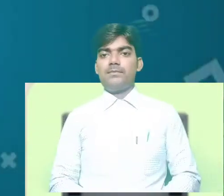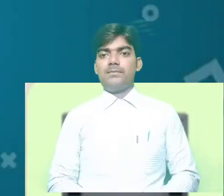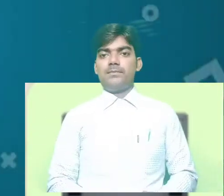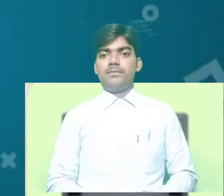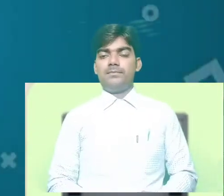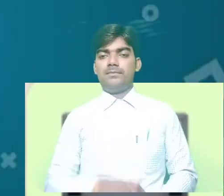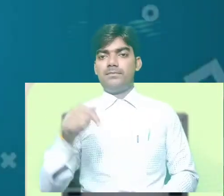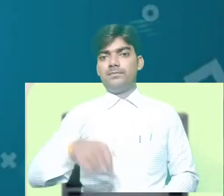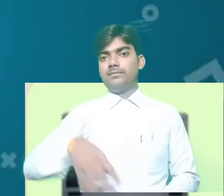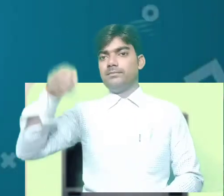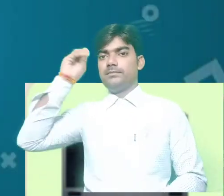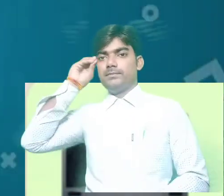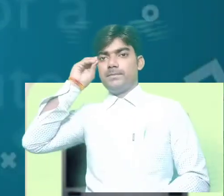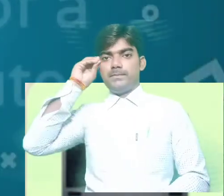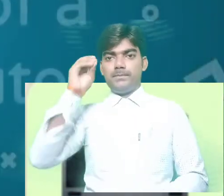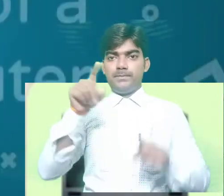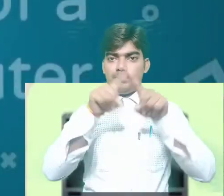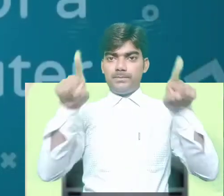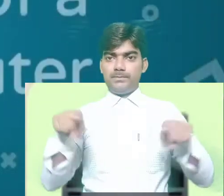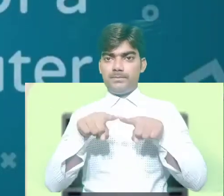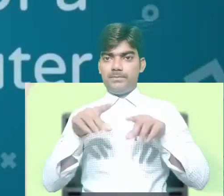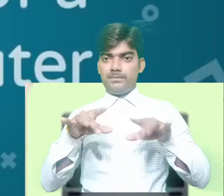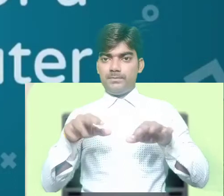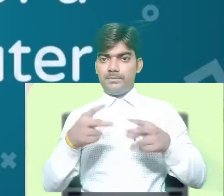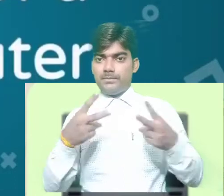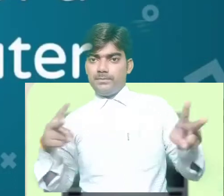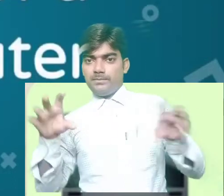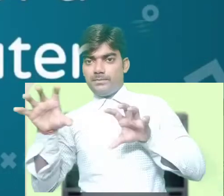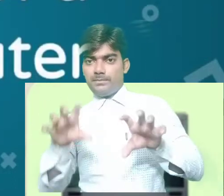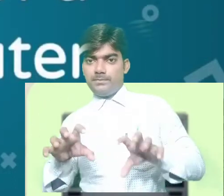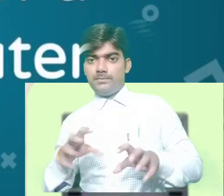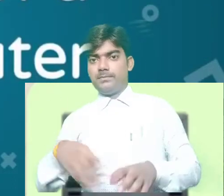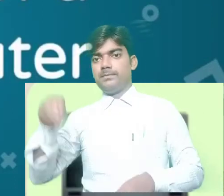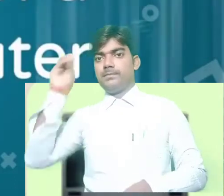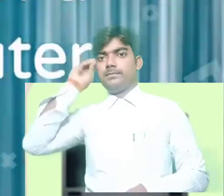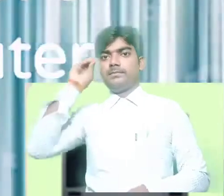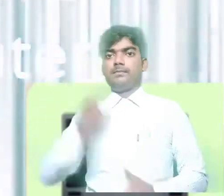Hello children, today we are going to learn about parts of a computer.